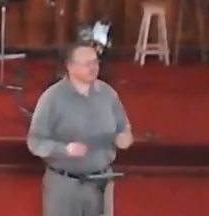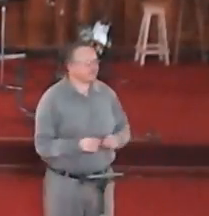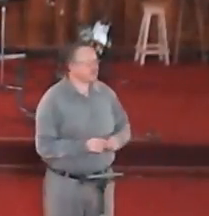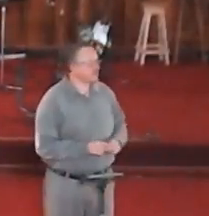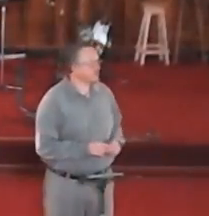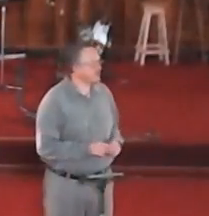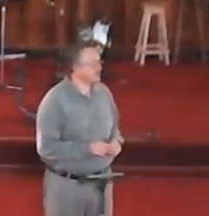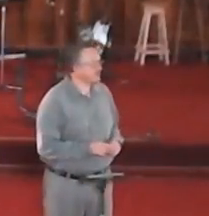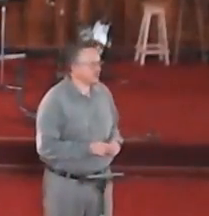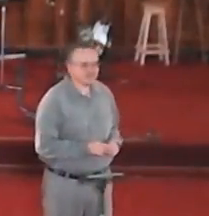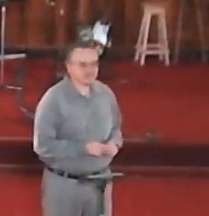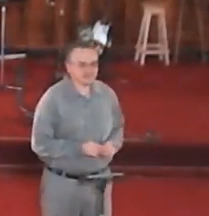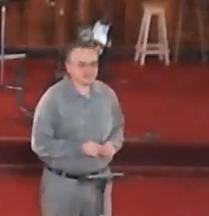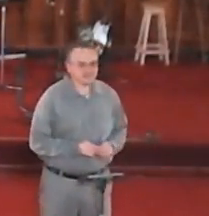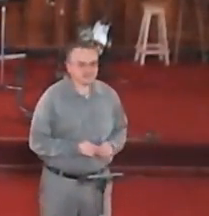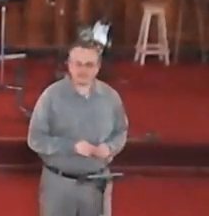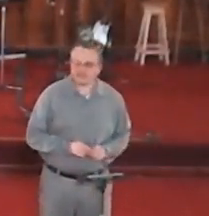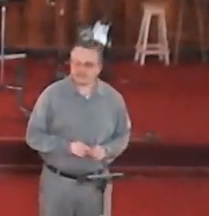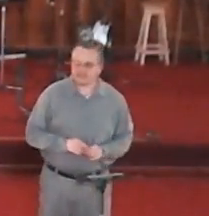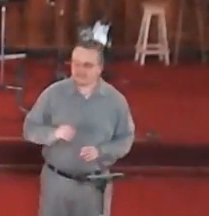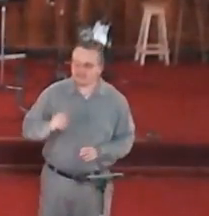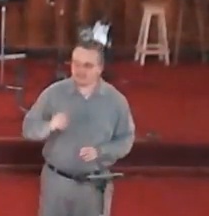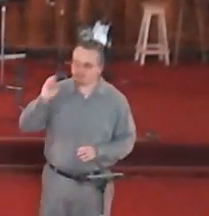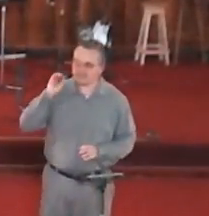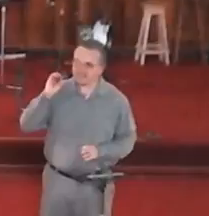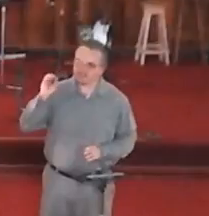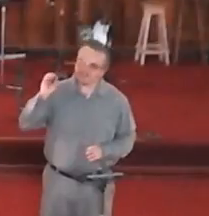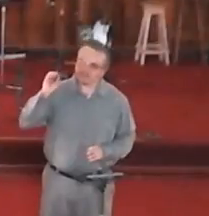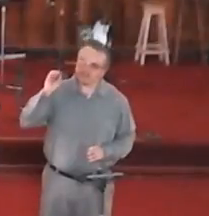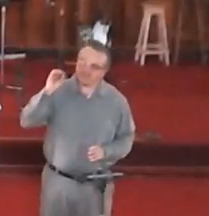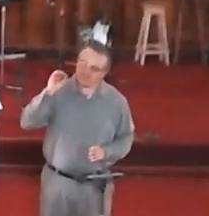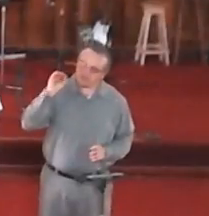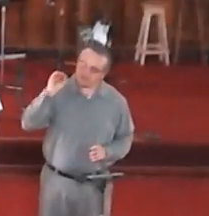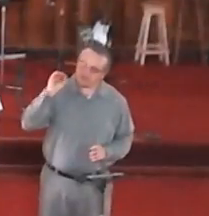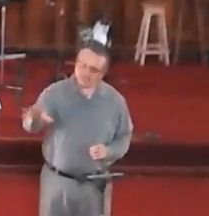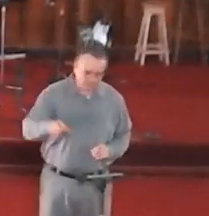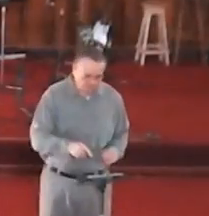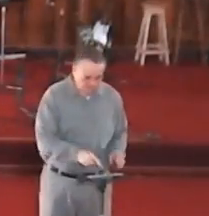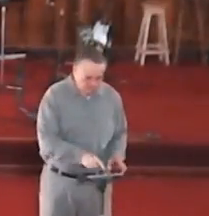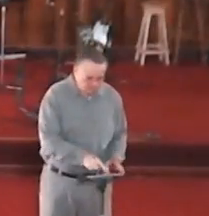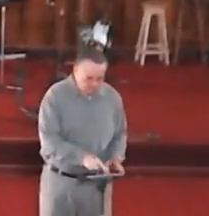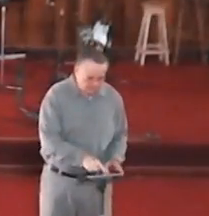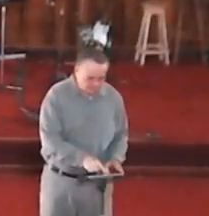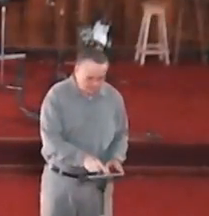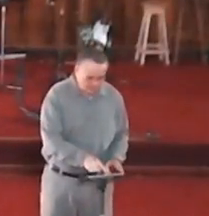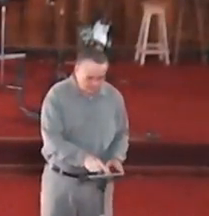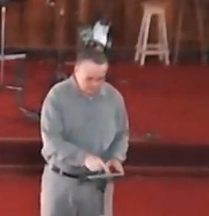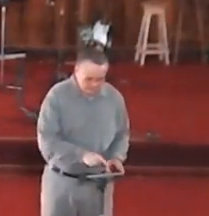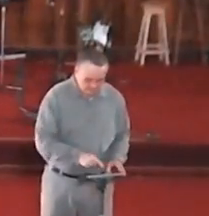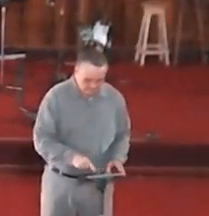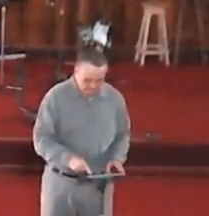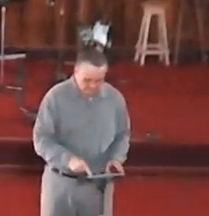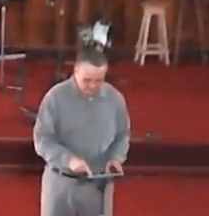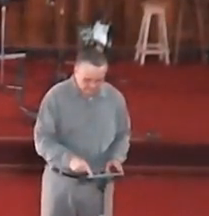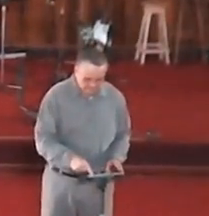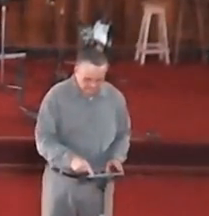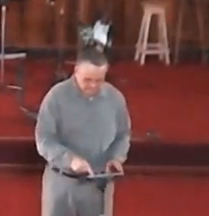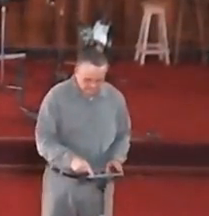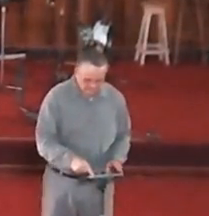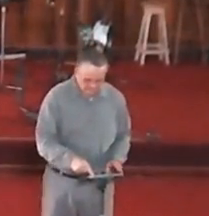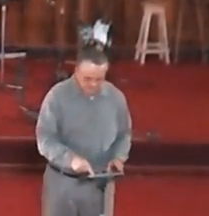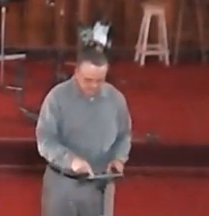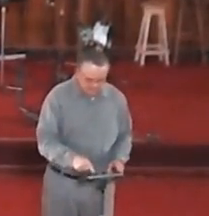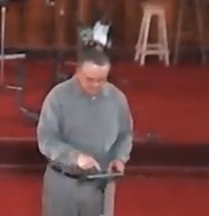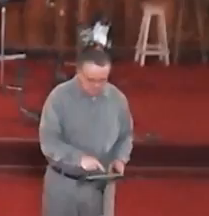great number of people were brought to the Lord. La lengua inspirada de Bernabé evangelizó en su momento. This inspired tongue